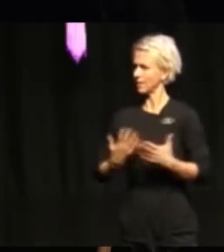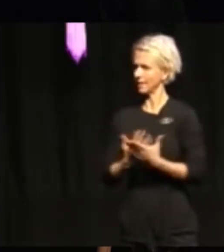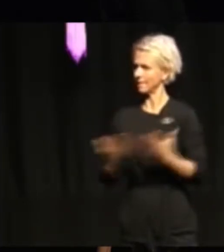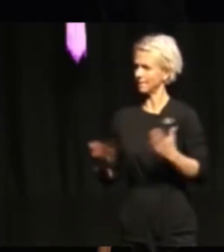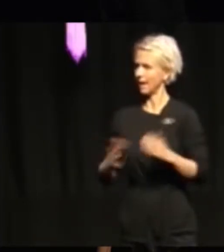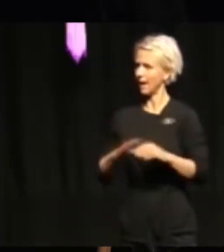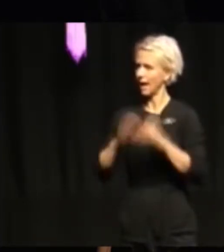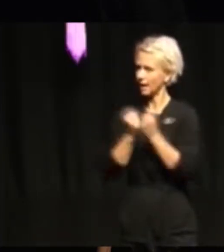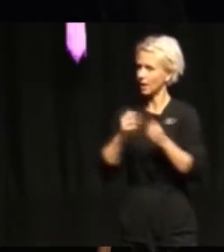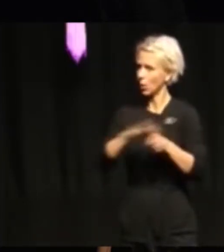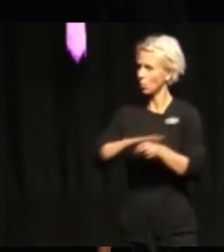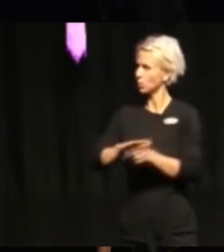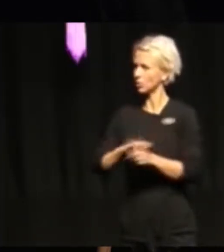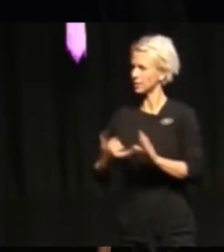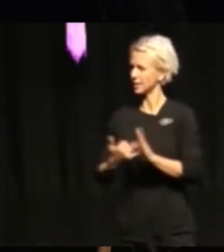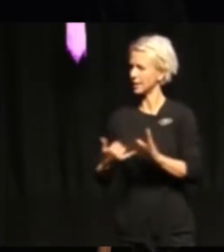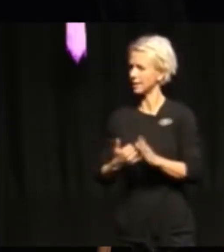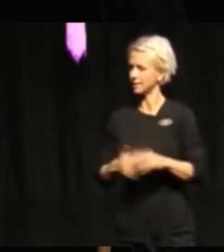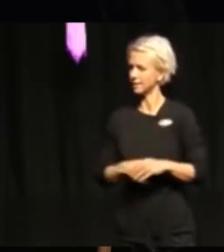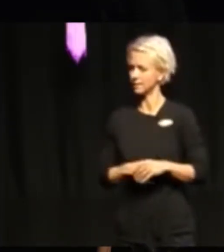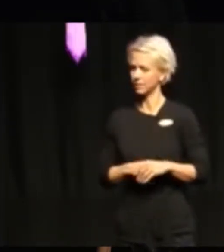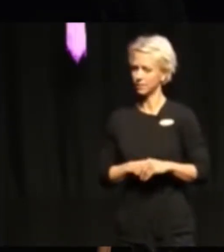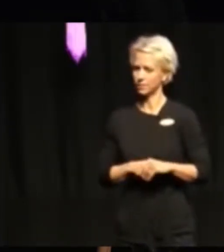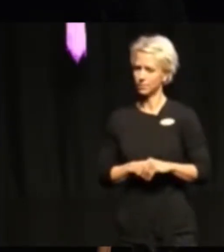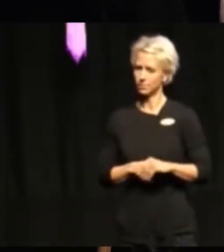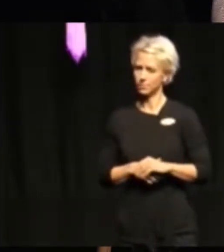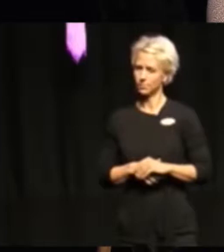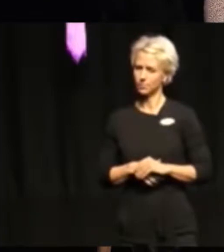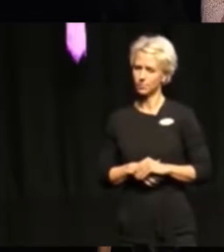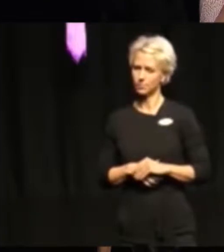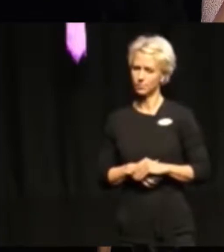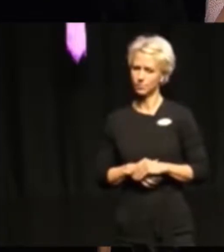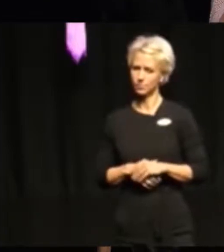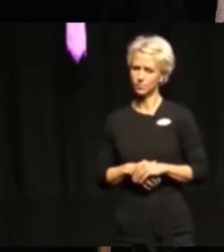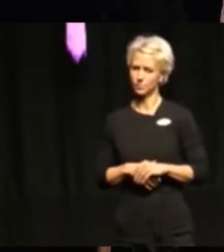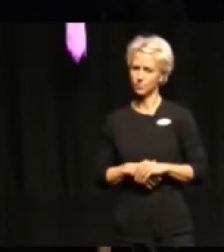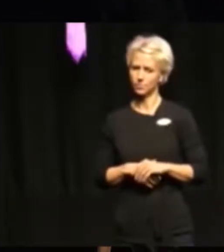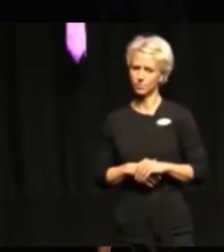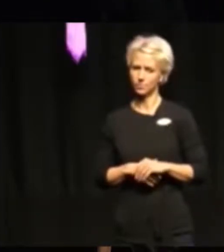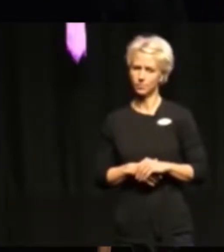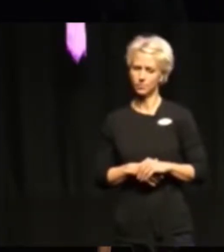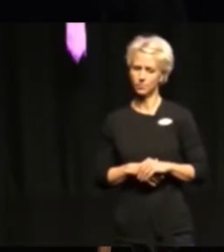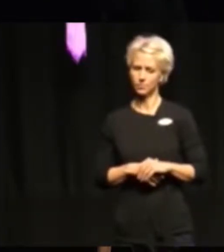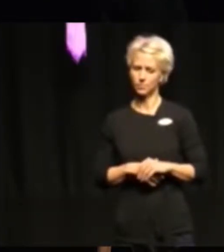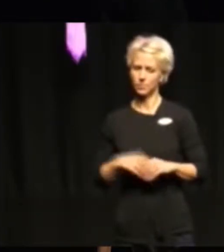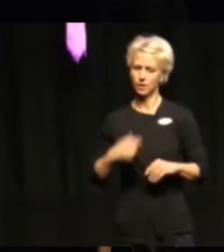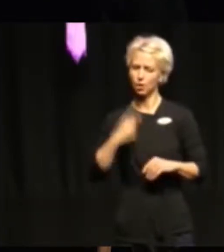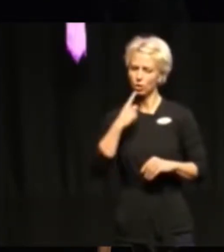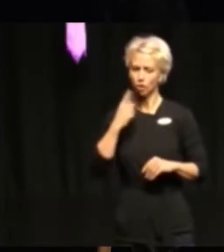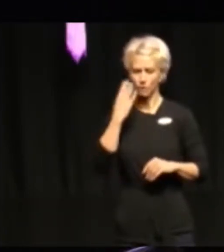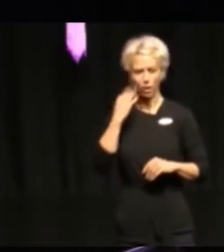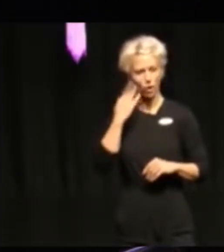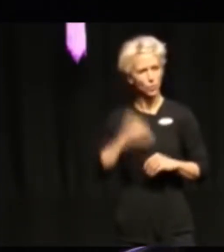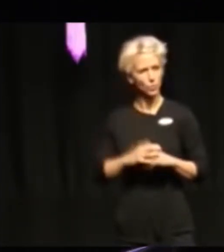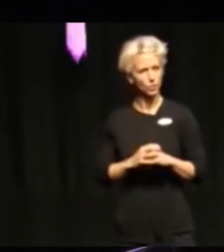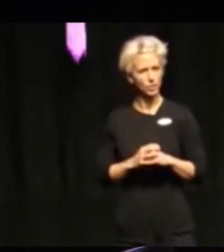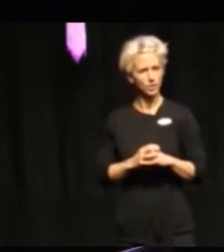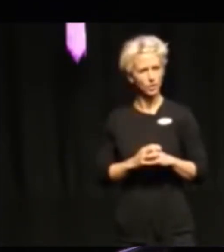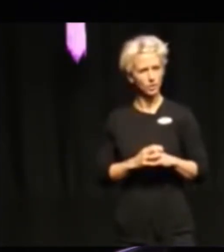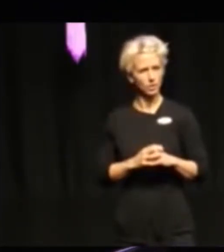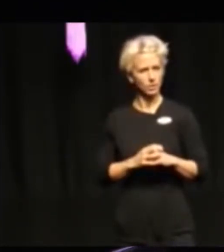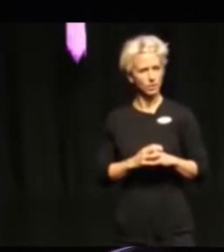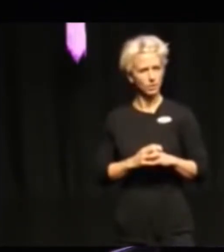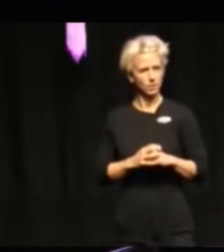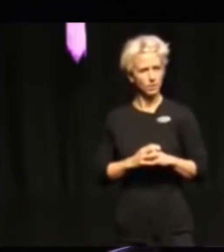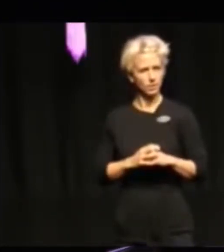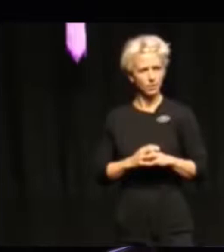there, and what does it really mean? Yeah. So, as I mentioned at the beginning, there was this sense that civil and political rights